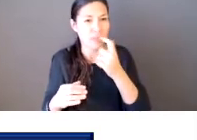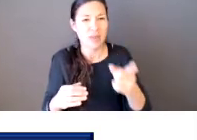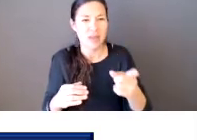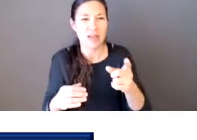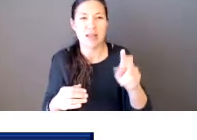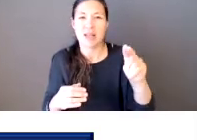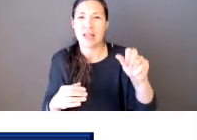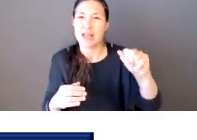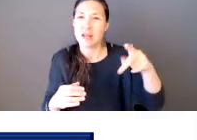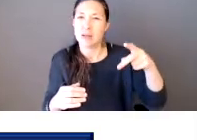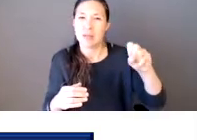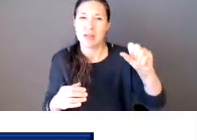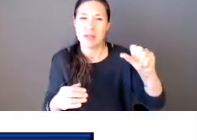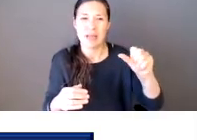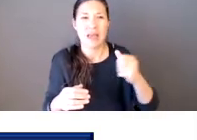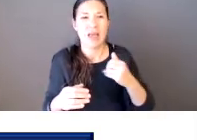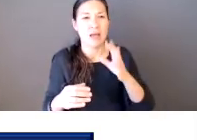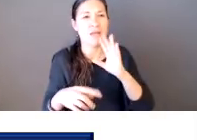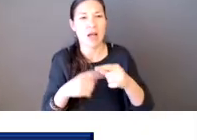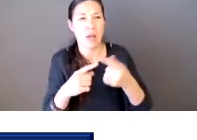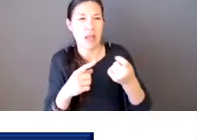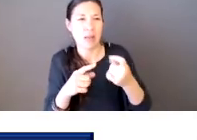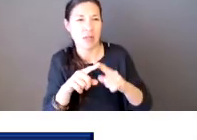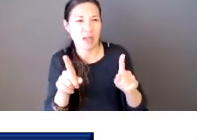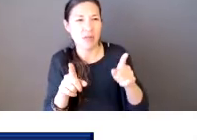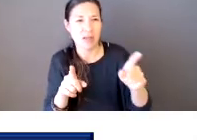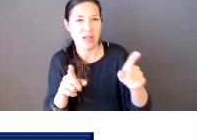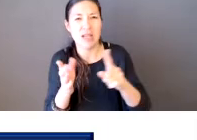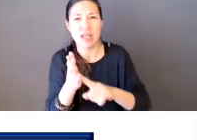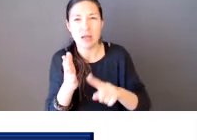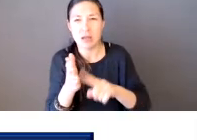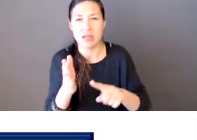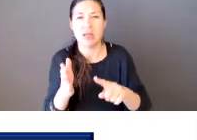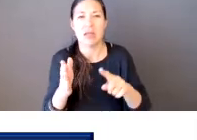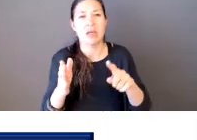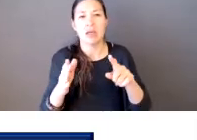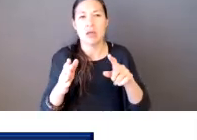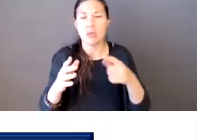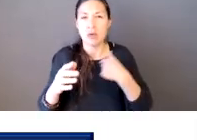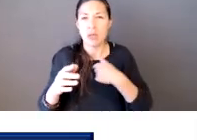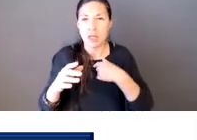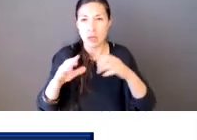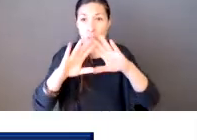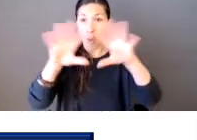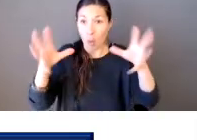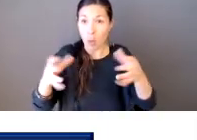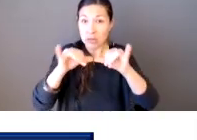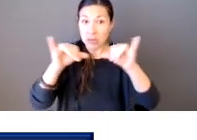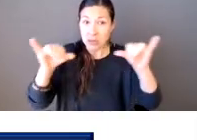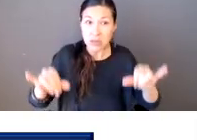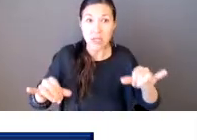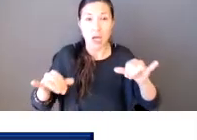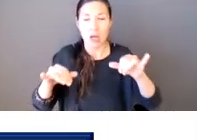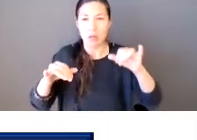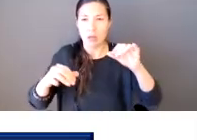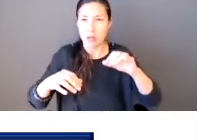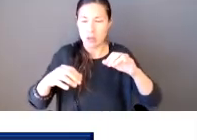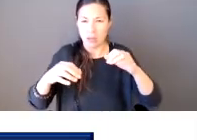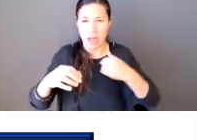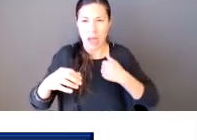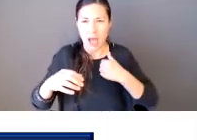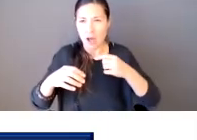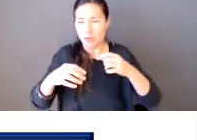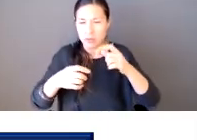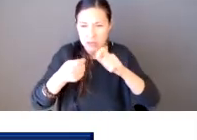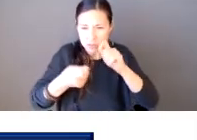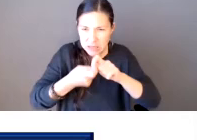systematic, methodical inquiry and examination of all components, circumstances, and relationships. So it's not just taking one